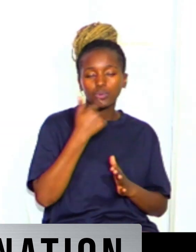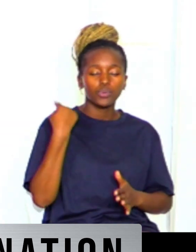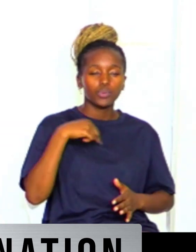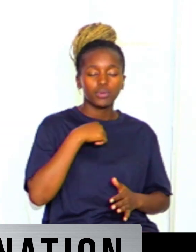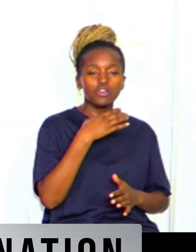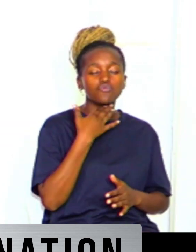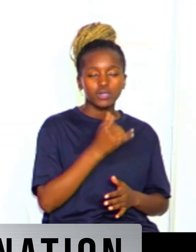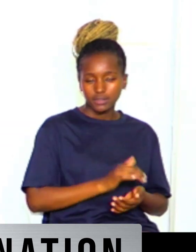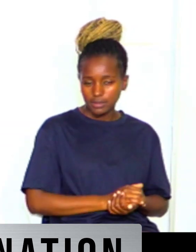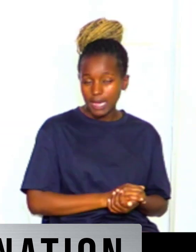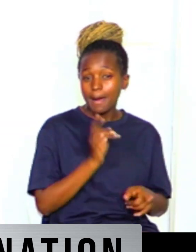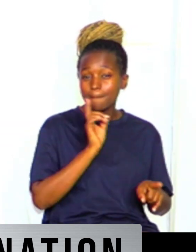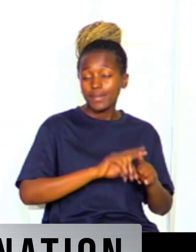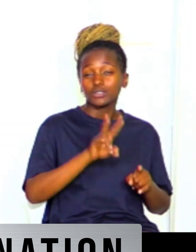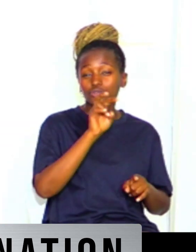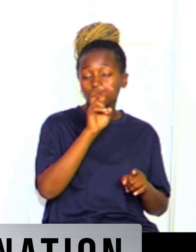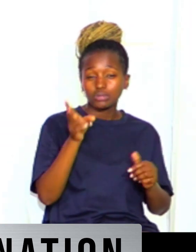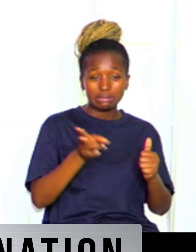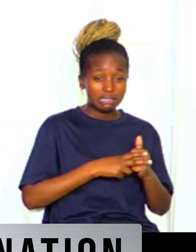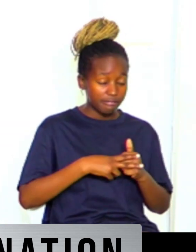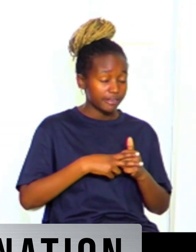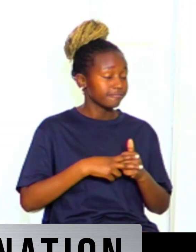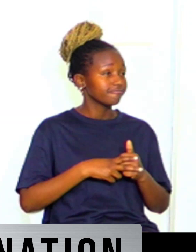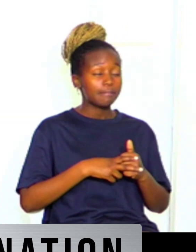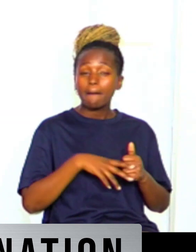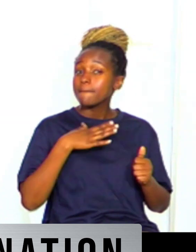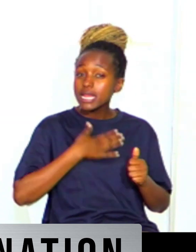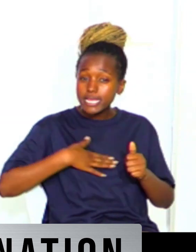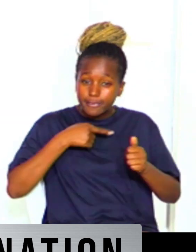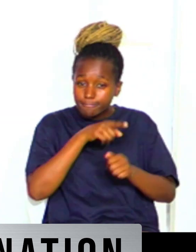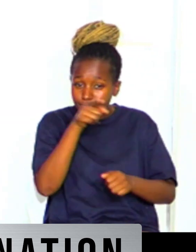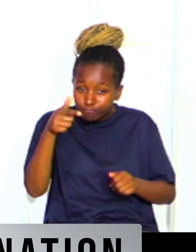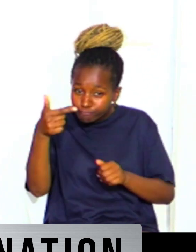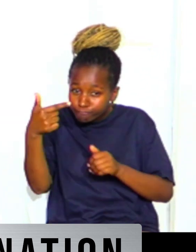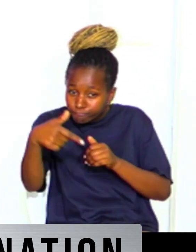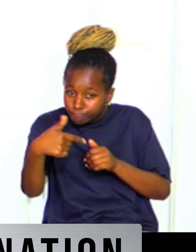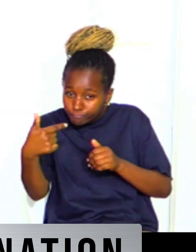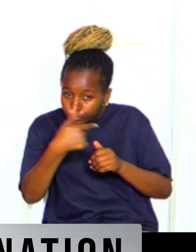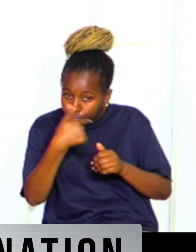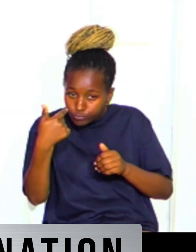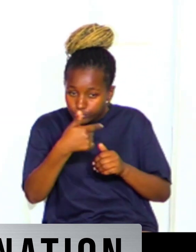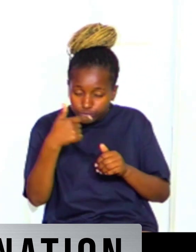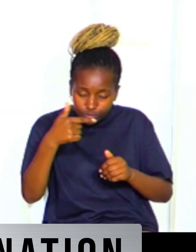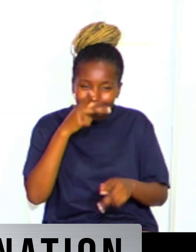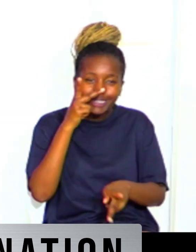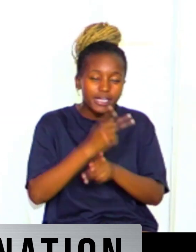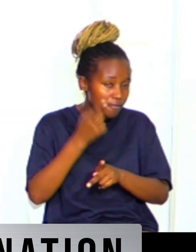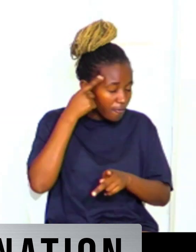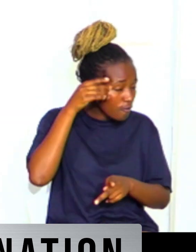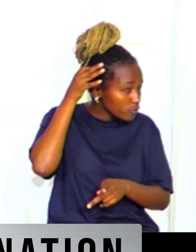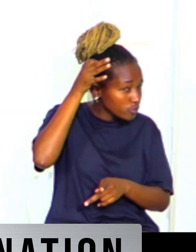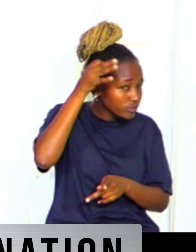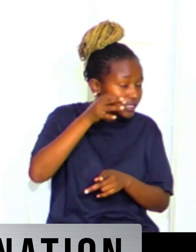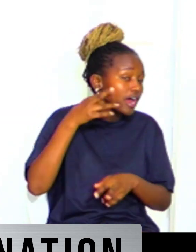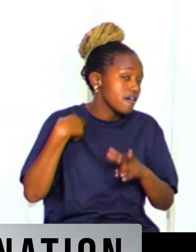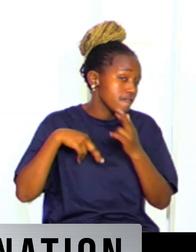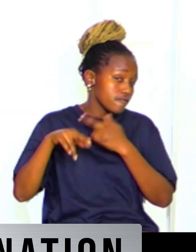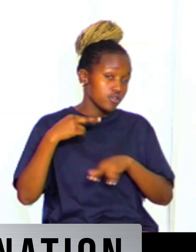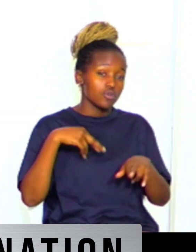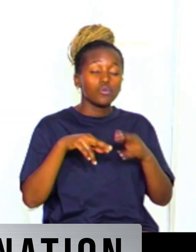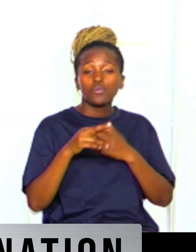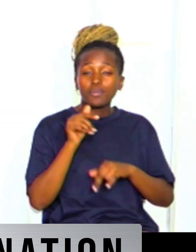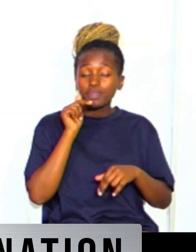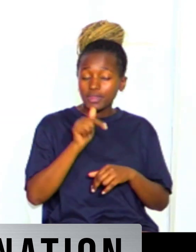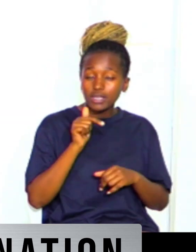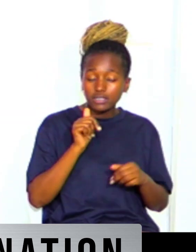is going to happen 2027? Record this for future reference. In the 14th